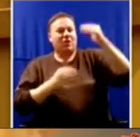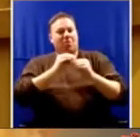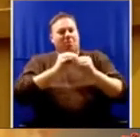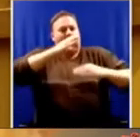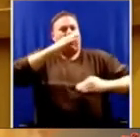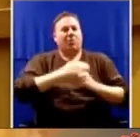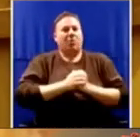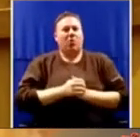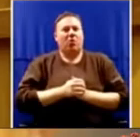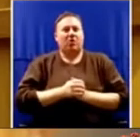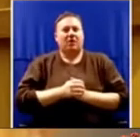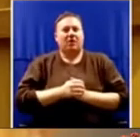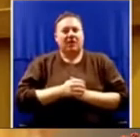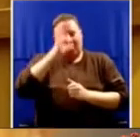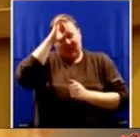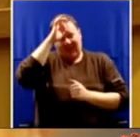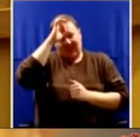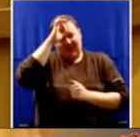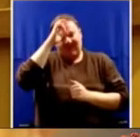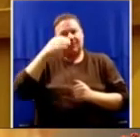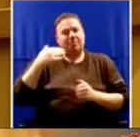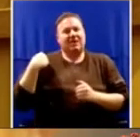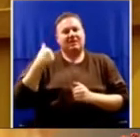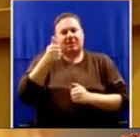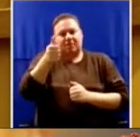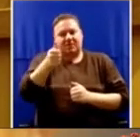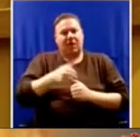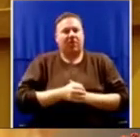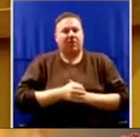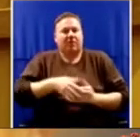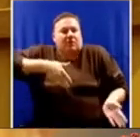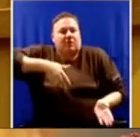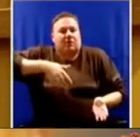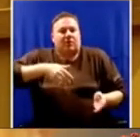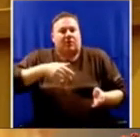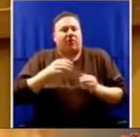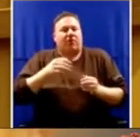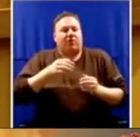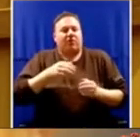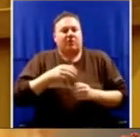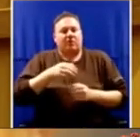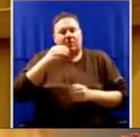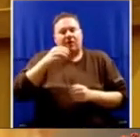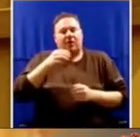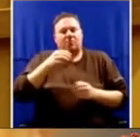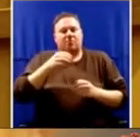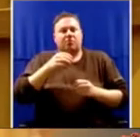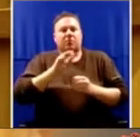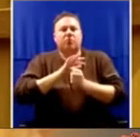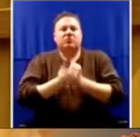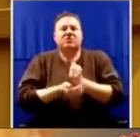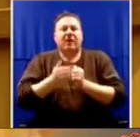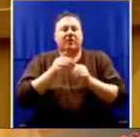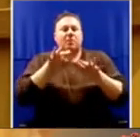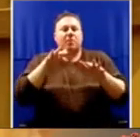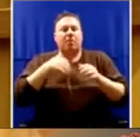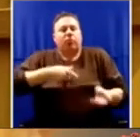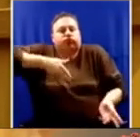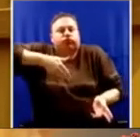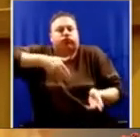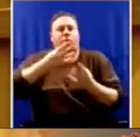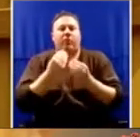around surrounded by protection officers carrying semi-automatic rifles while the budget for visible policing is being